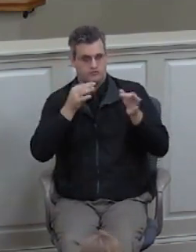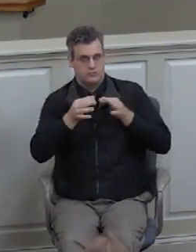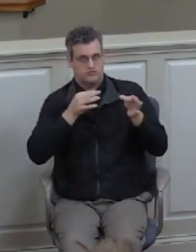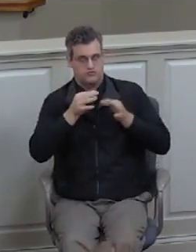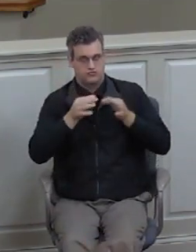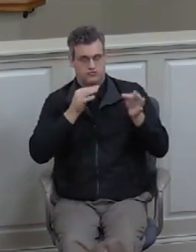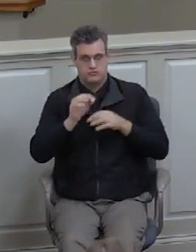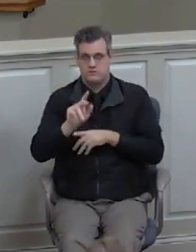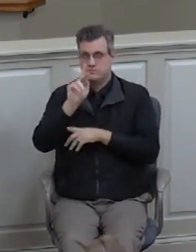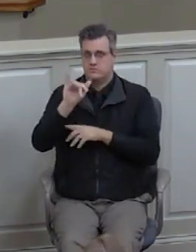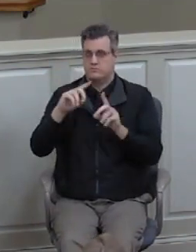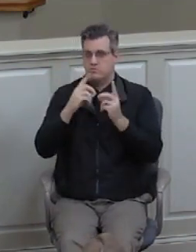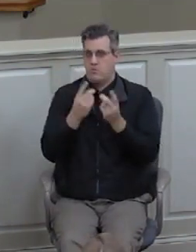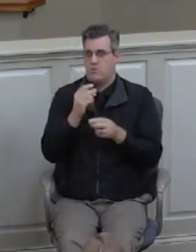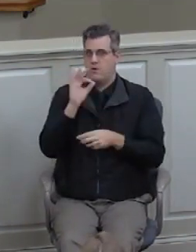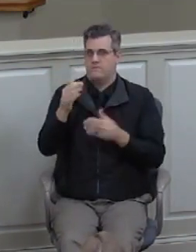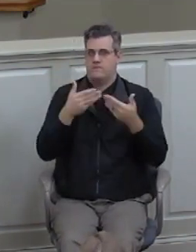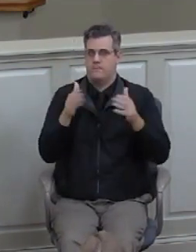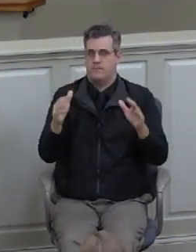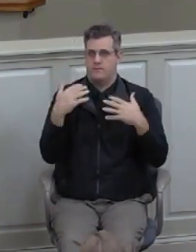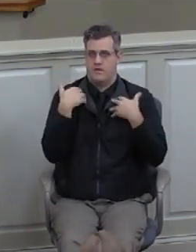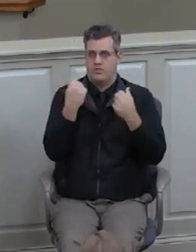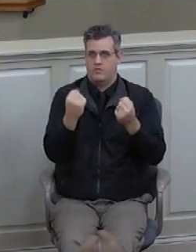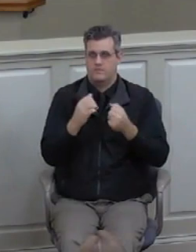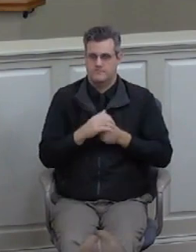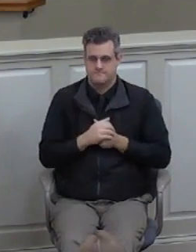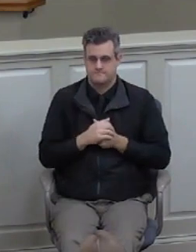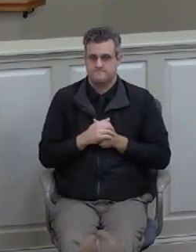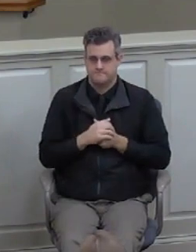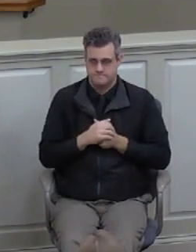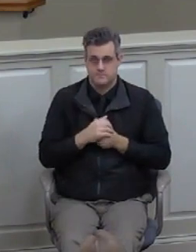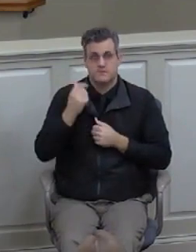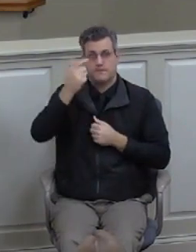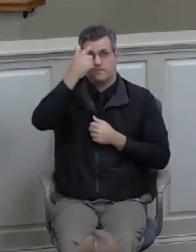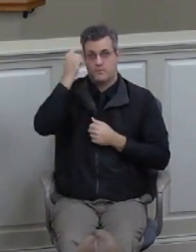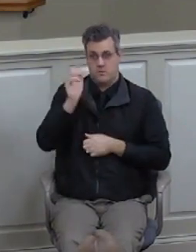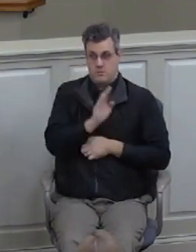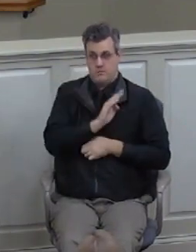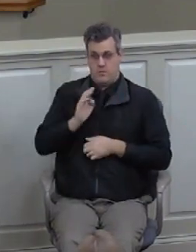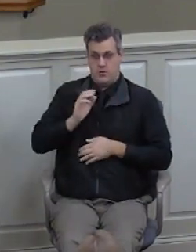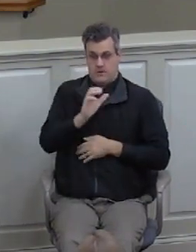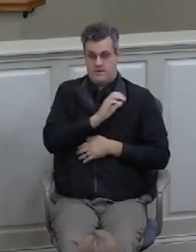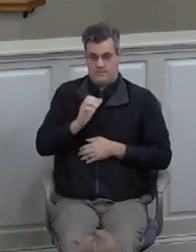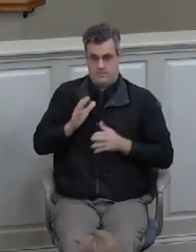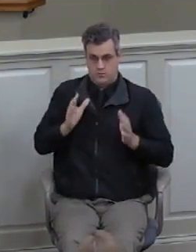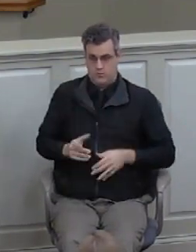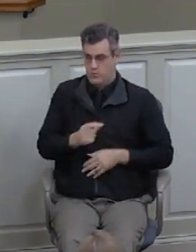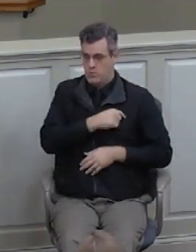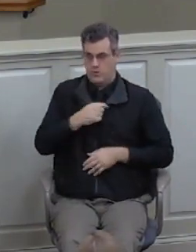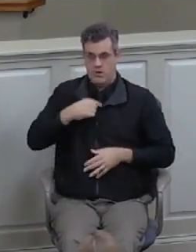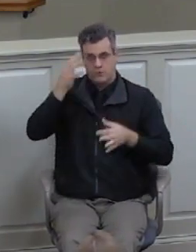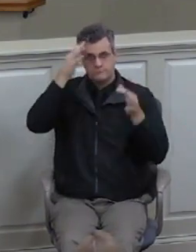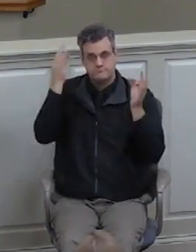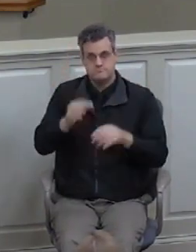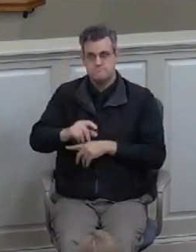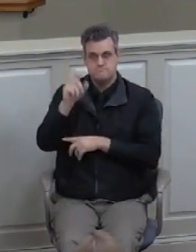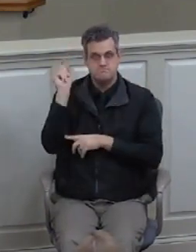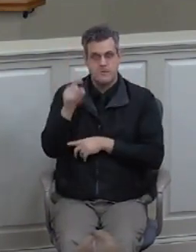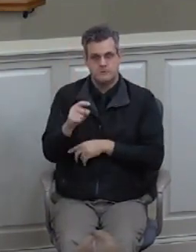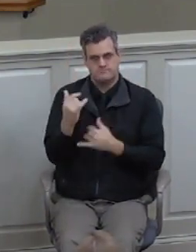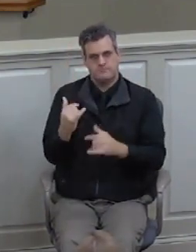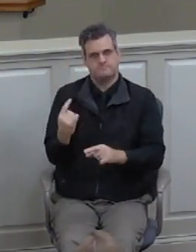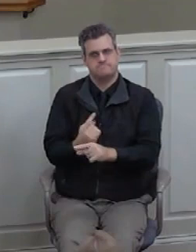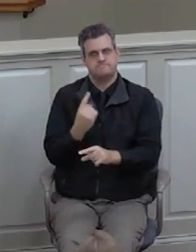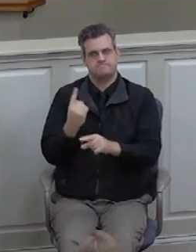and Kentucky Department for Public Health. And whereas the Board of Commissioners deems it necessary and proper to establish